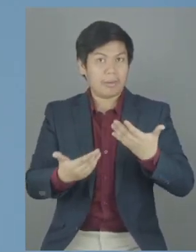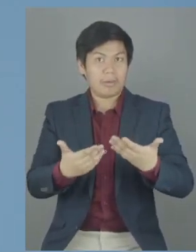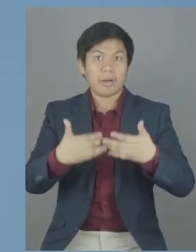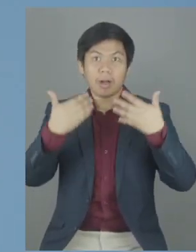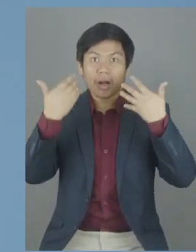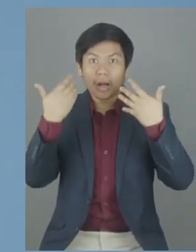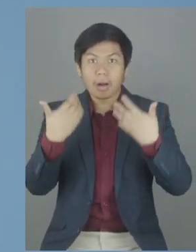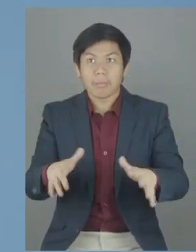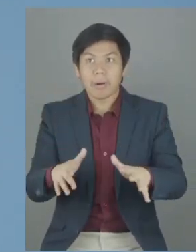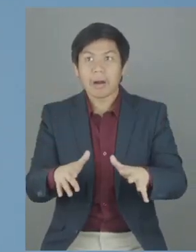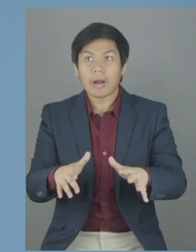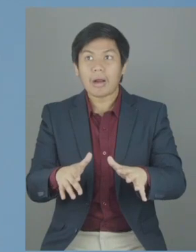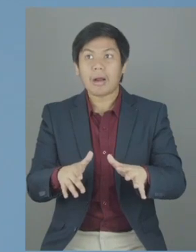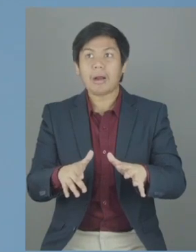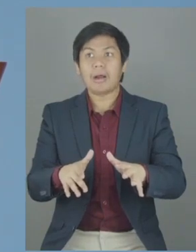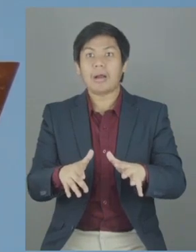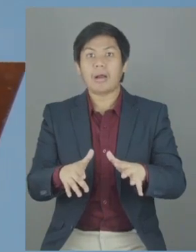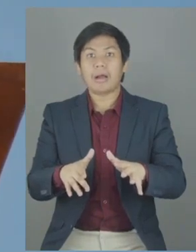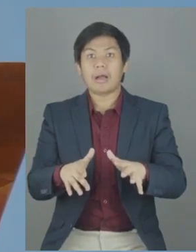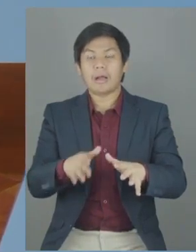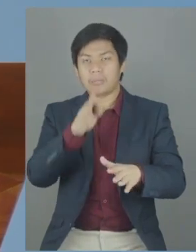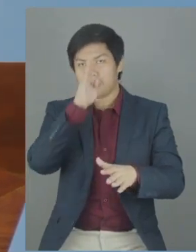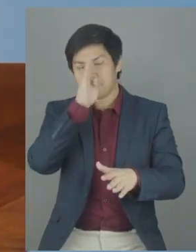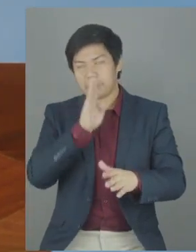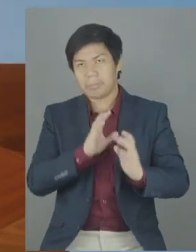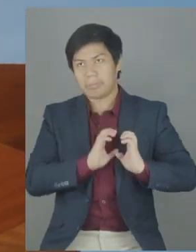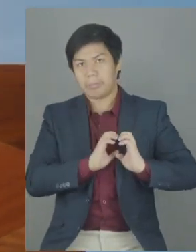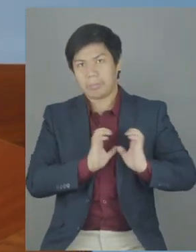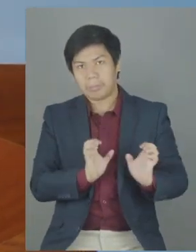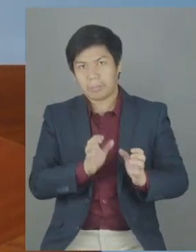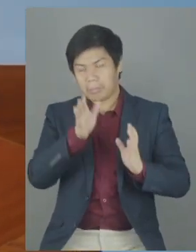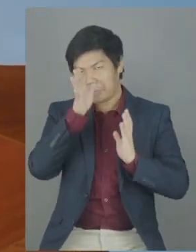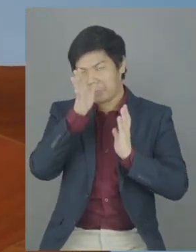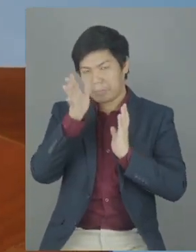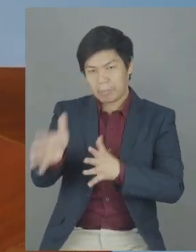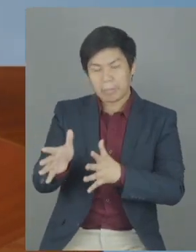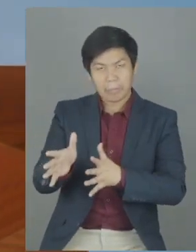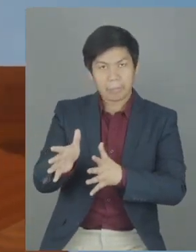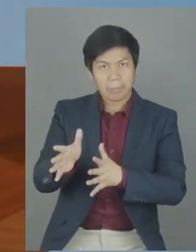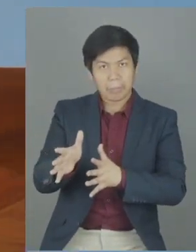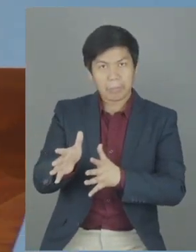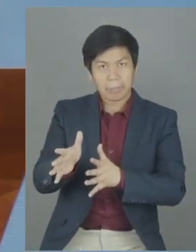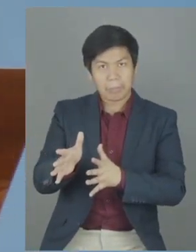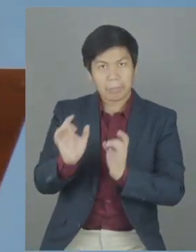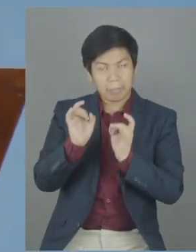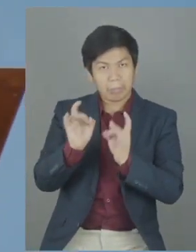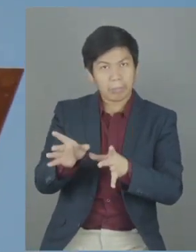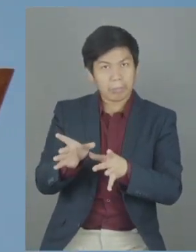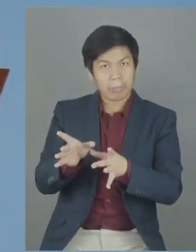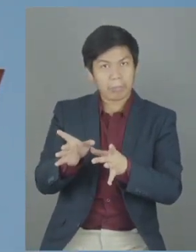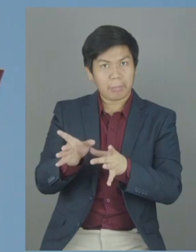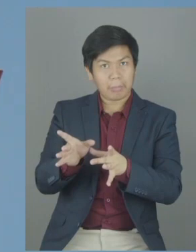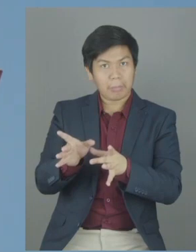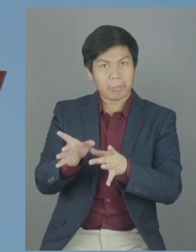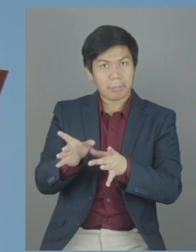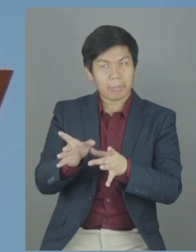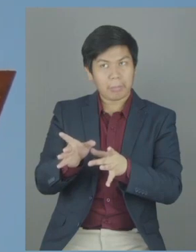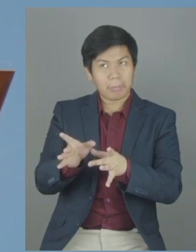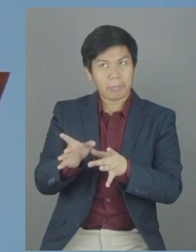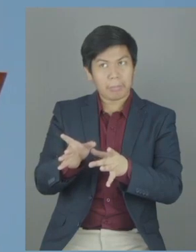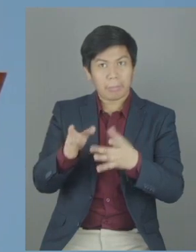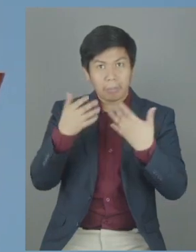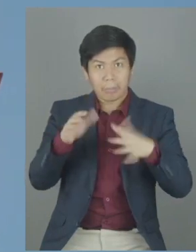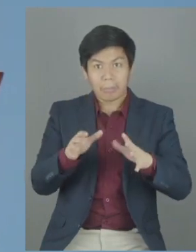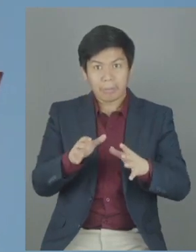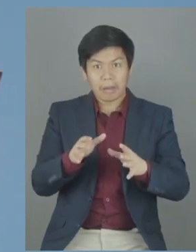eventually to be betrayed, left, neglected, rejected. Also, you invest